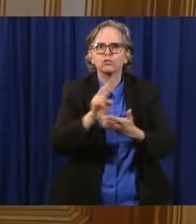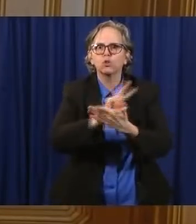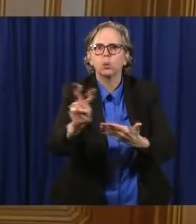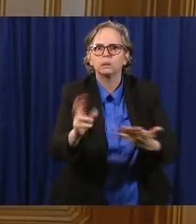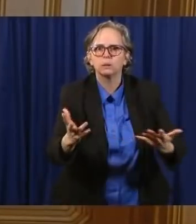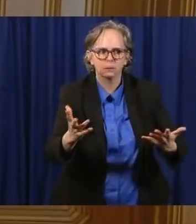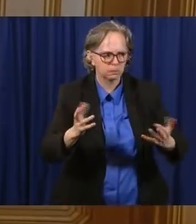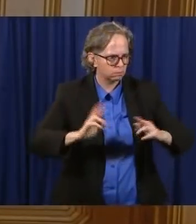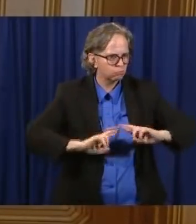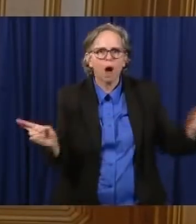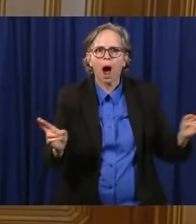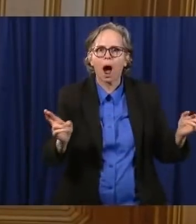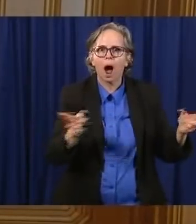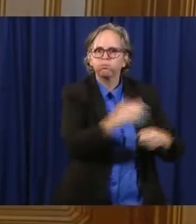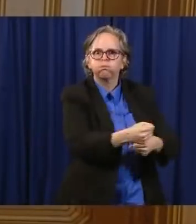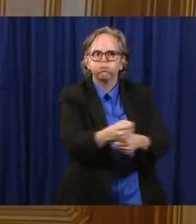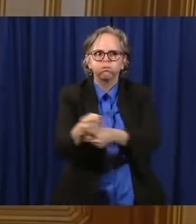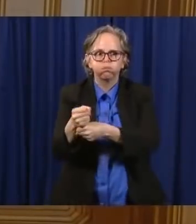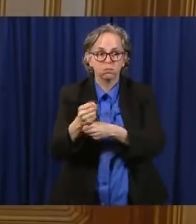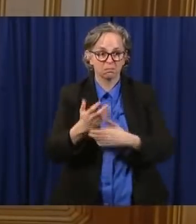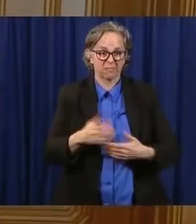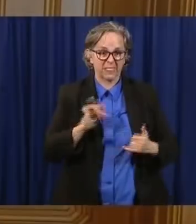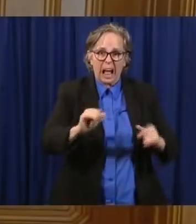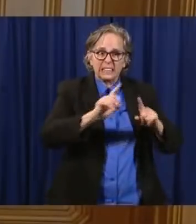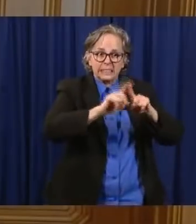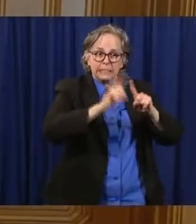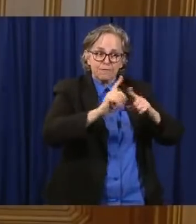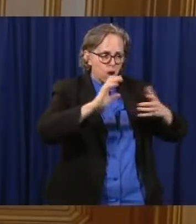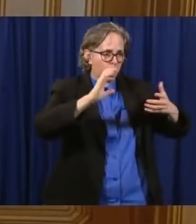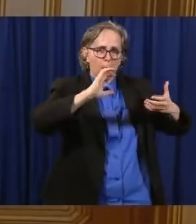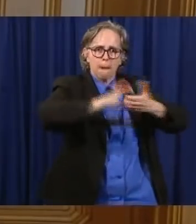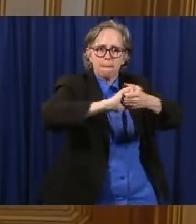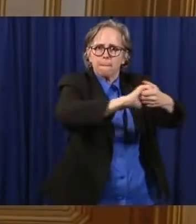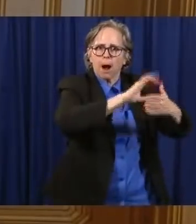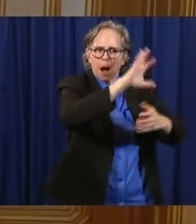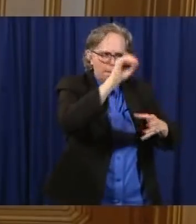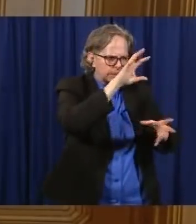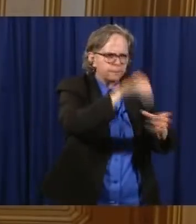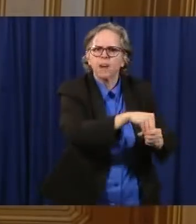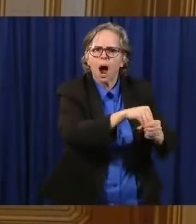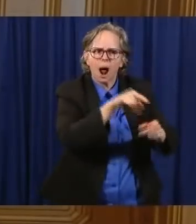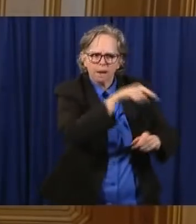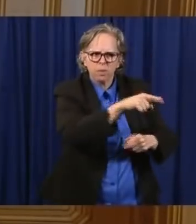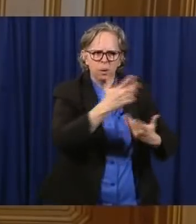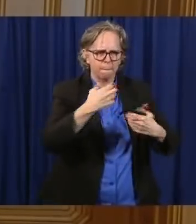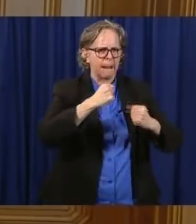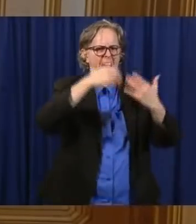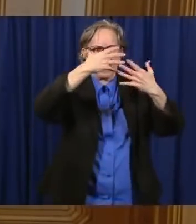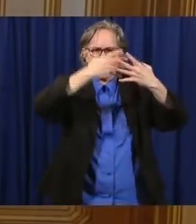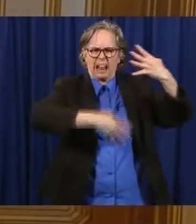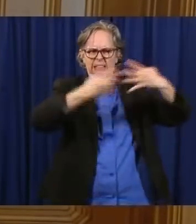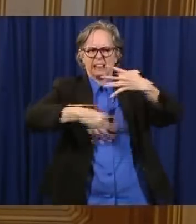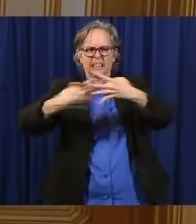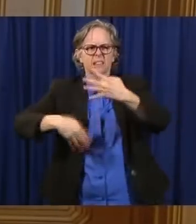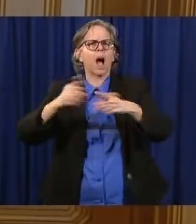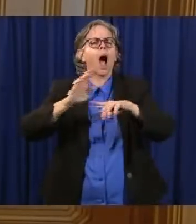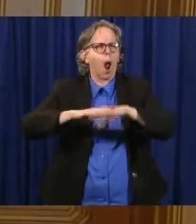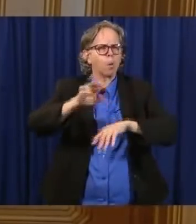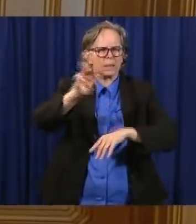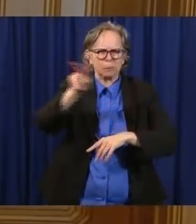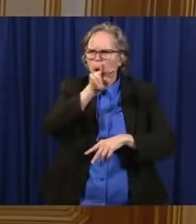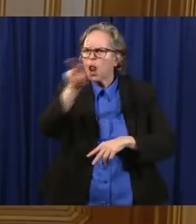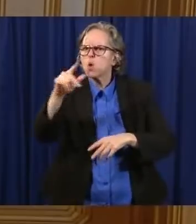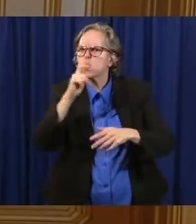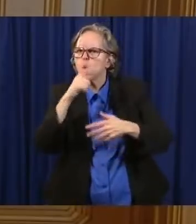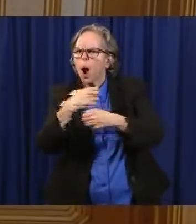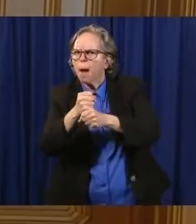website that we announced just last week. They found die cutters, injection molders, elastic